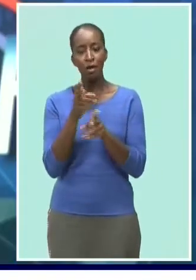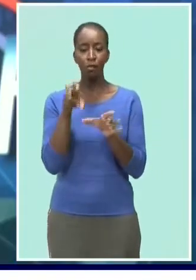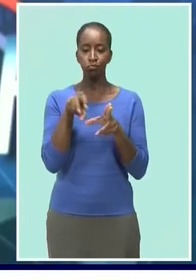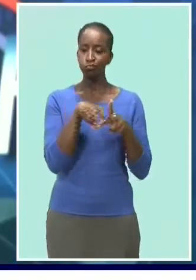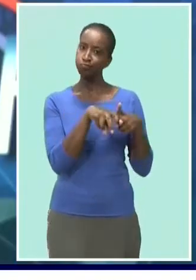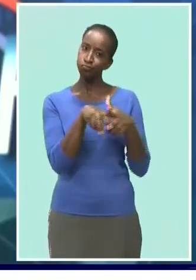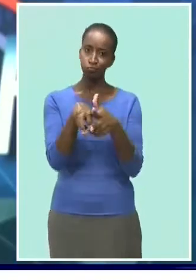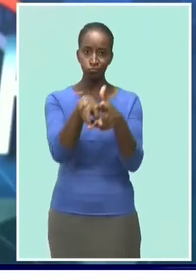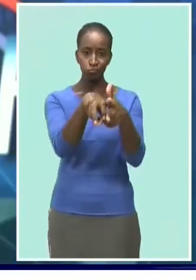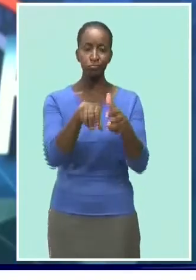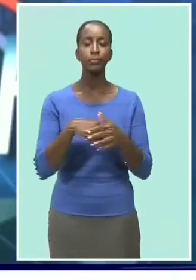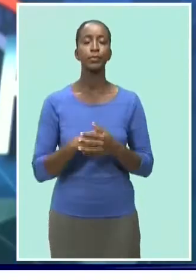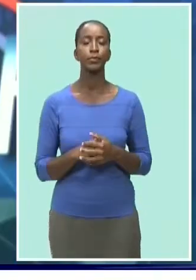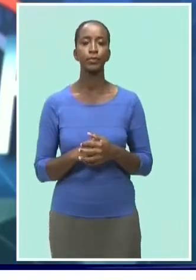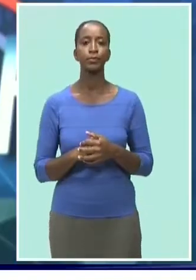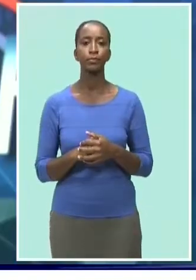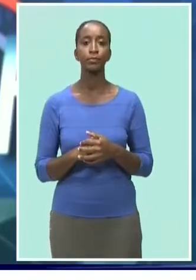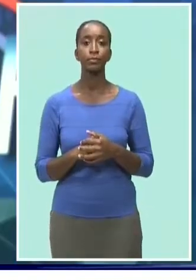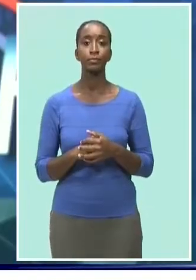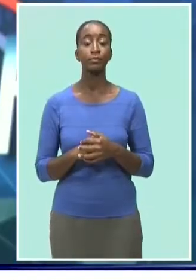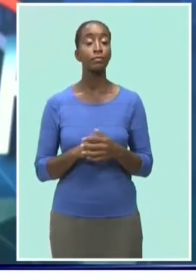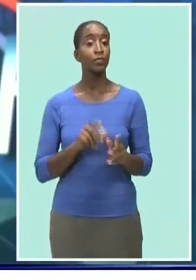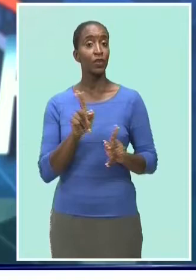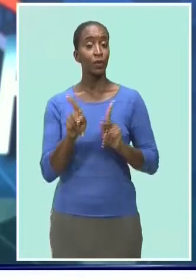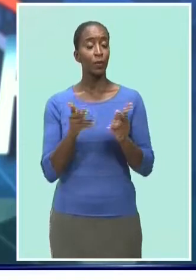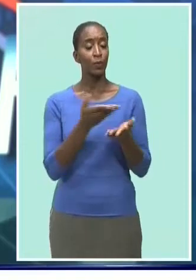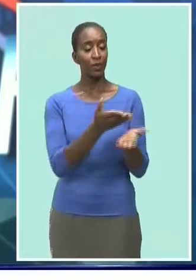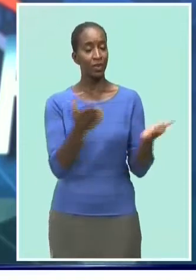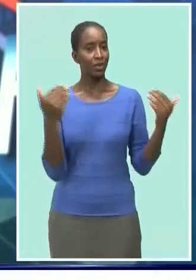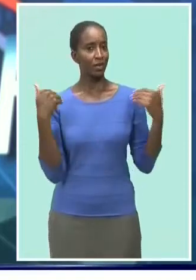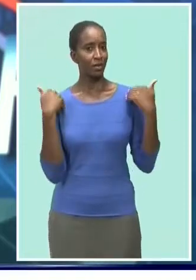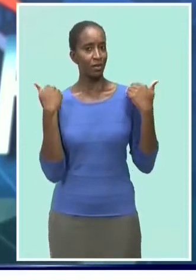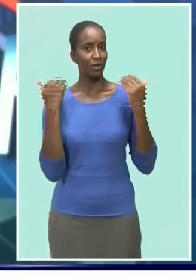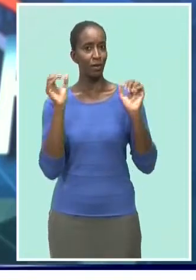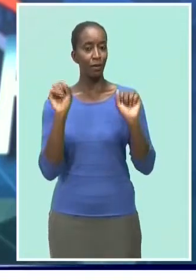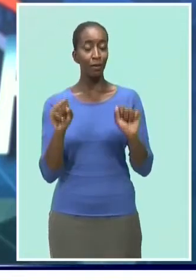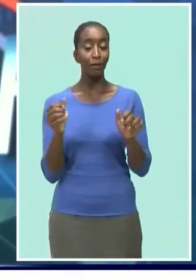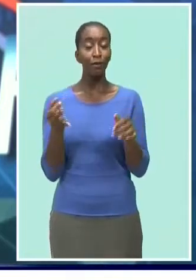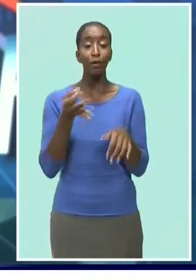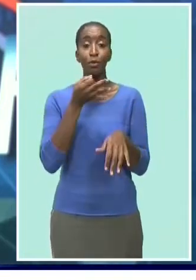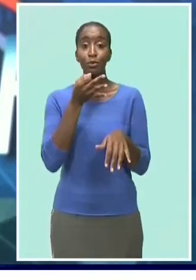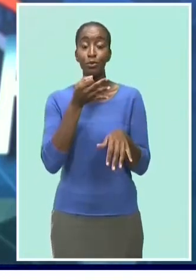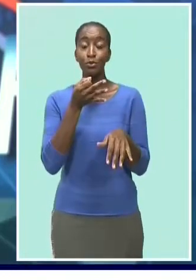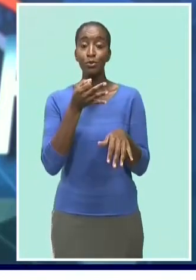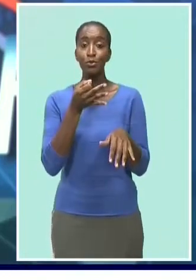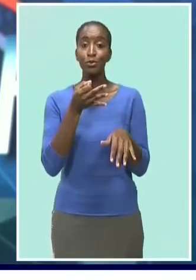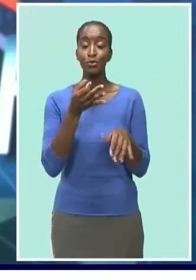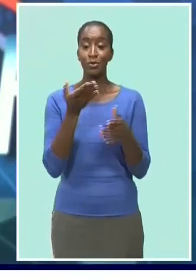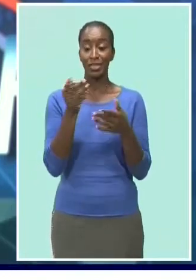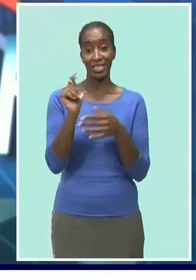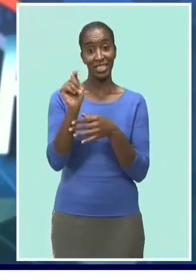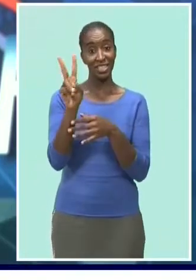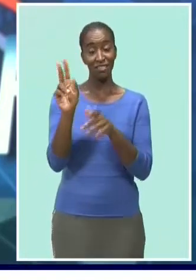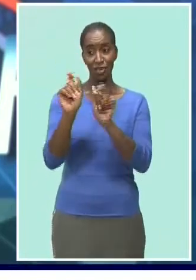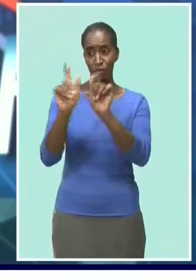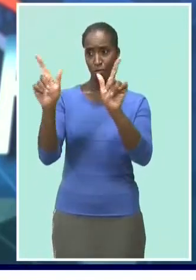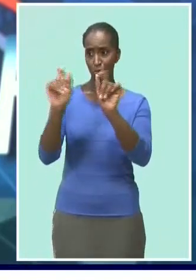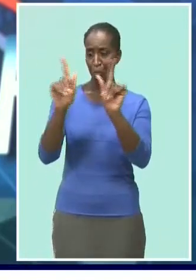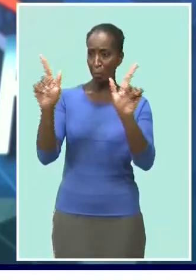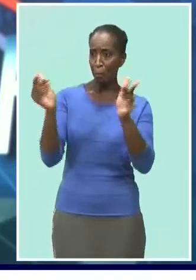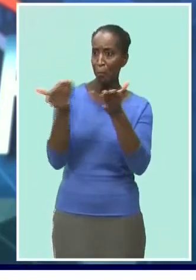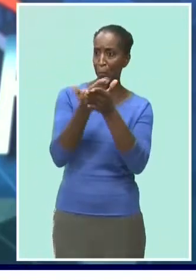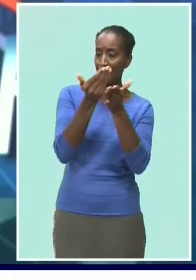Barbadians, especially the younger generations, can look forward to some new local content on their televisions very soon. It's part of the